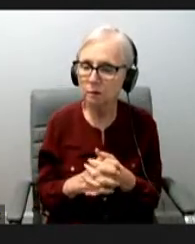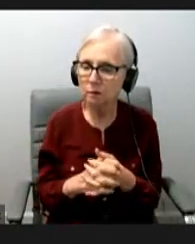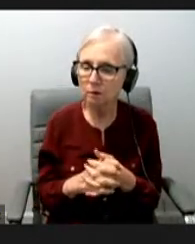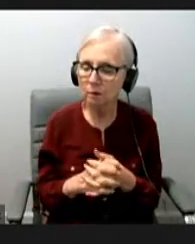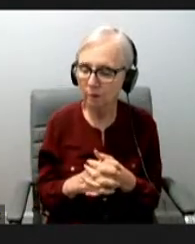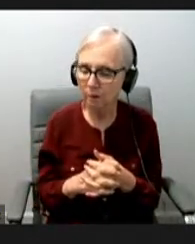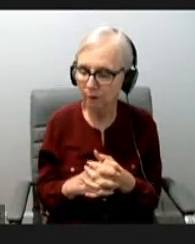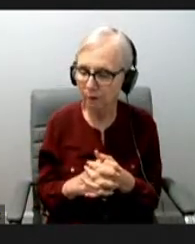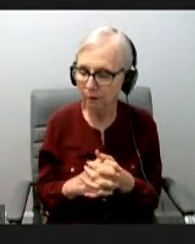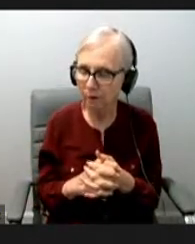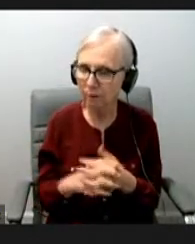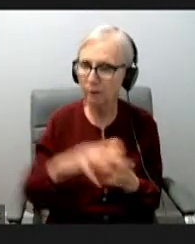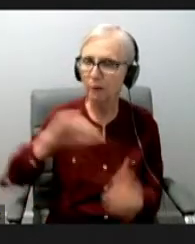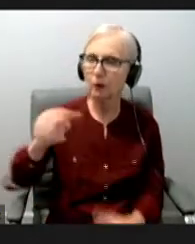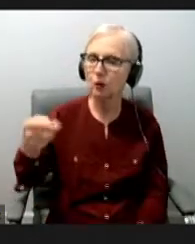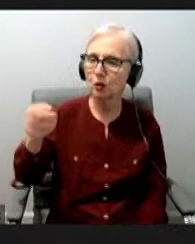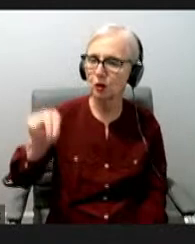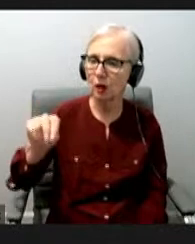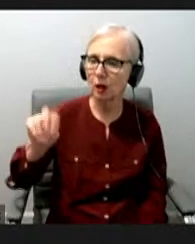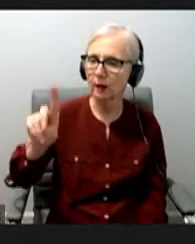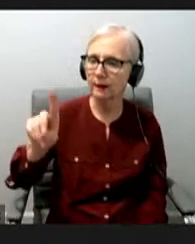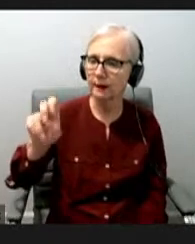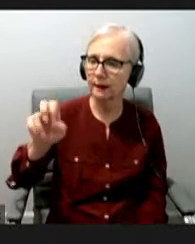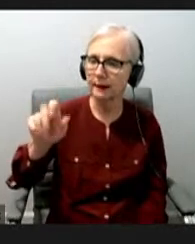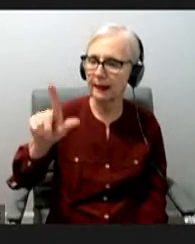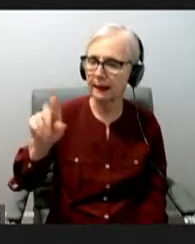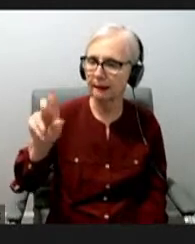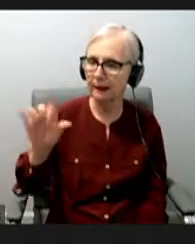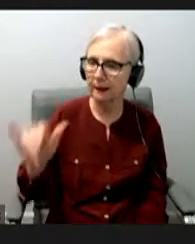Great, John Daly.